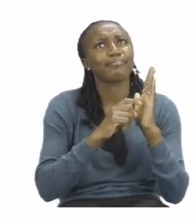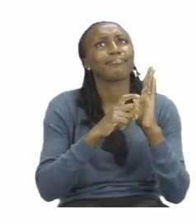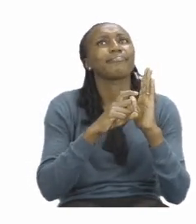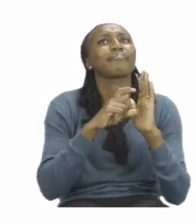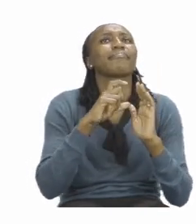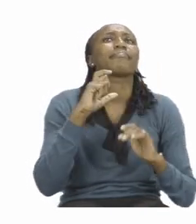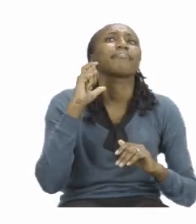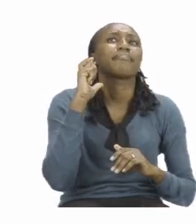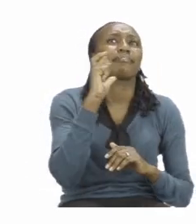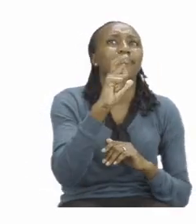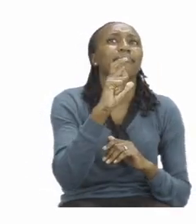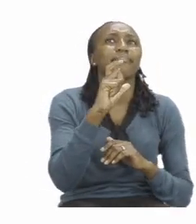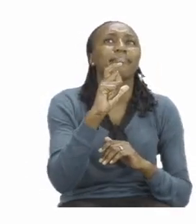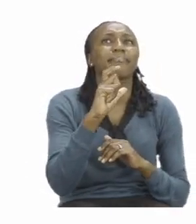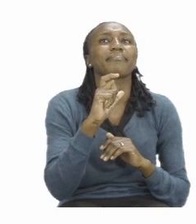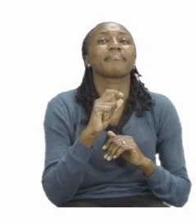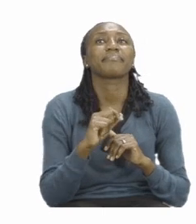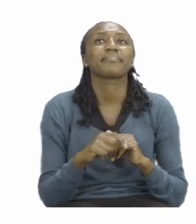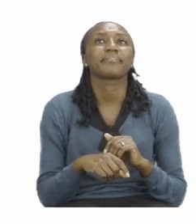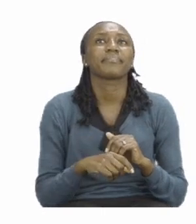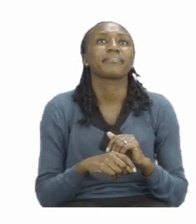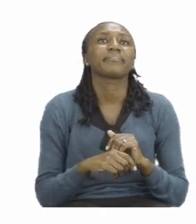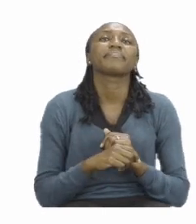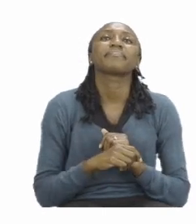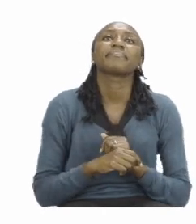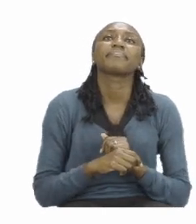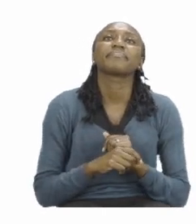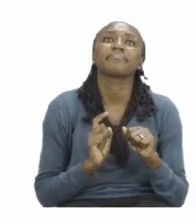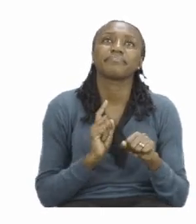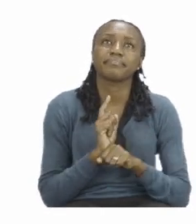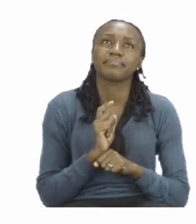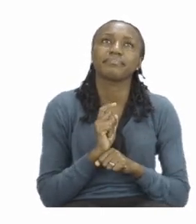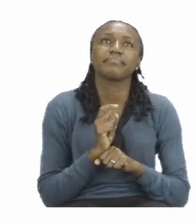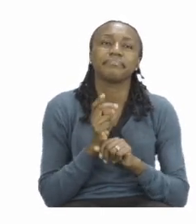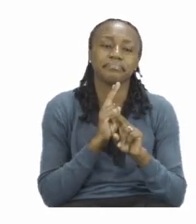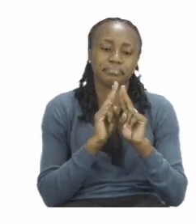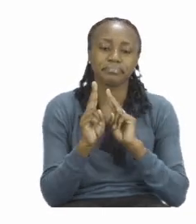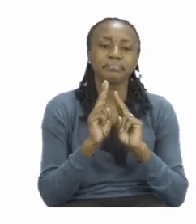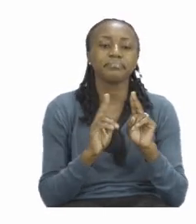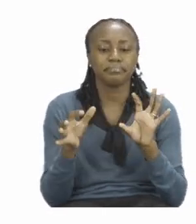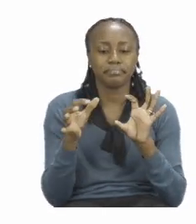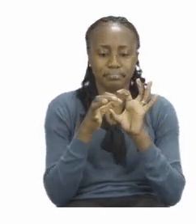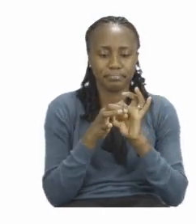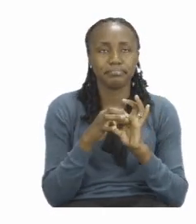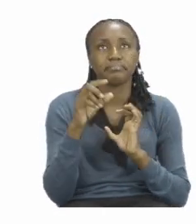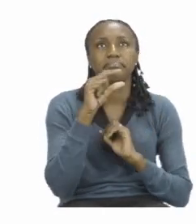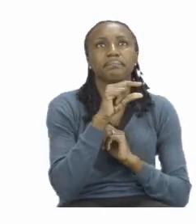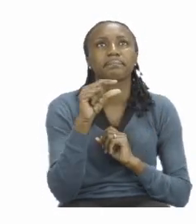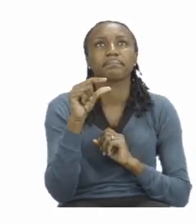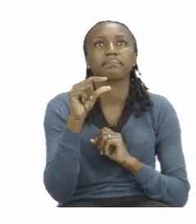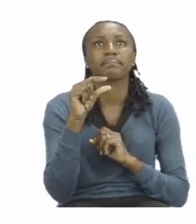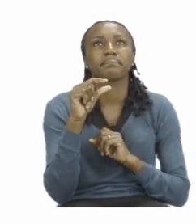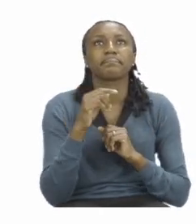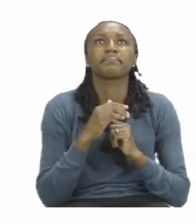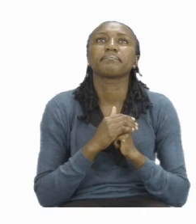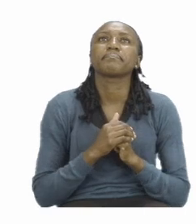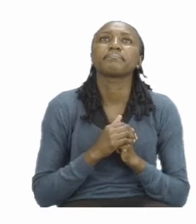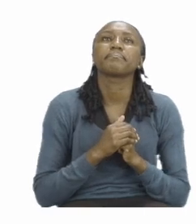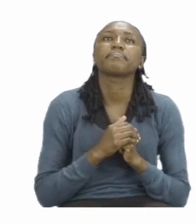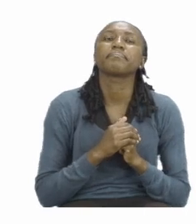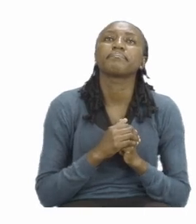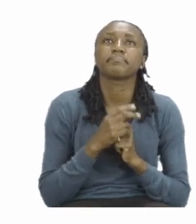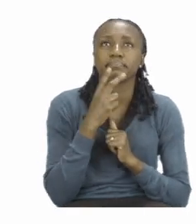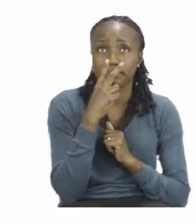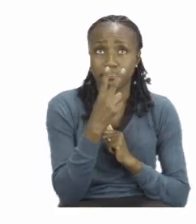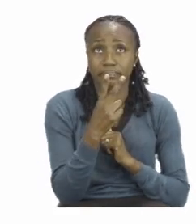stops. Now, the first thing we're going to talk about are the conjunctions. So let's take a look at the board to